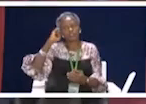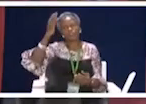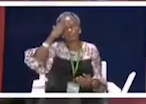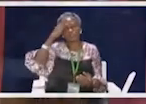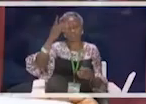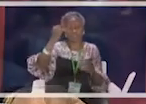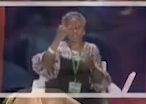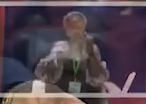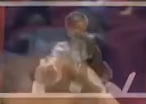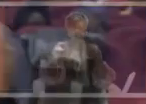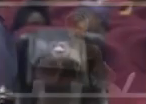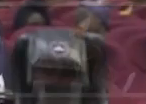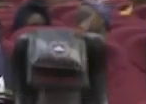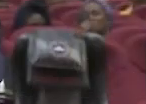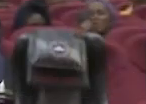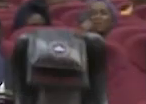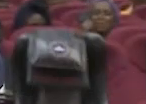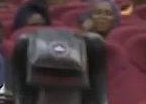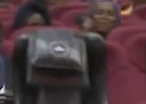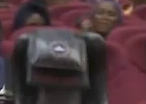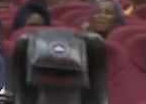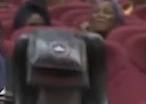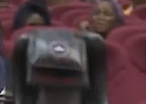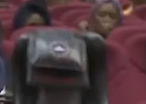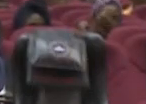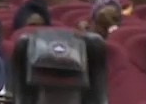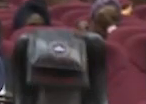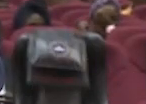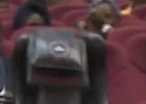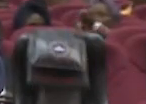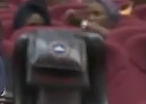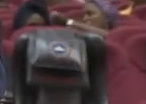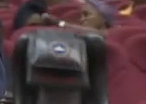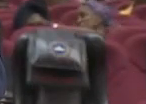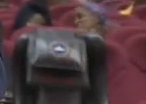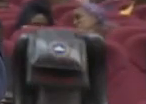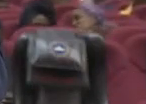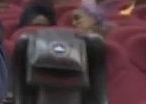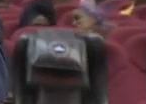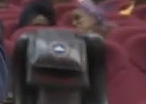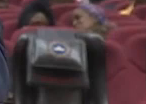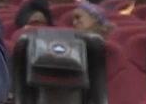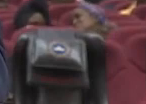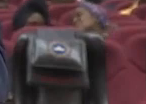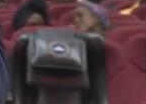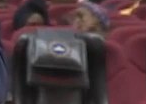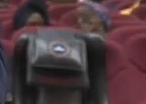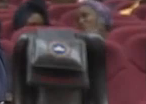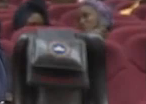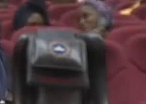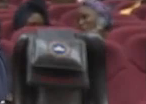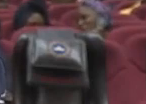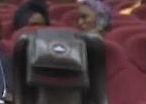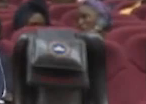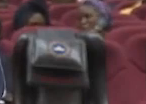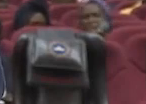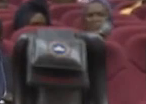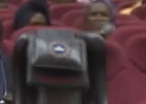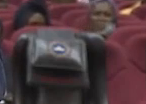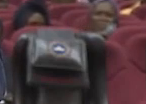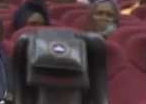from the beginning. And I said God is omnibenevolent. He's